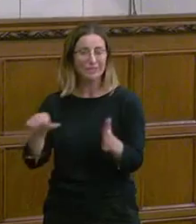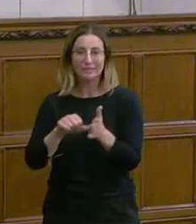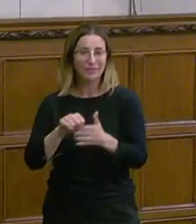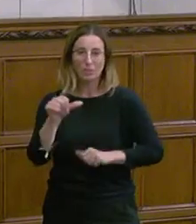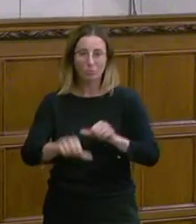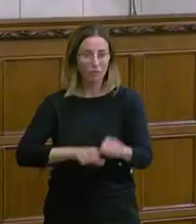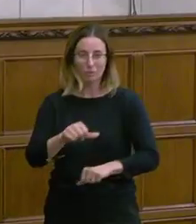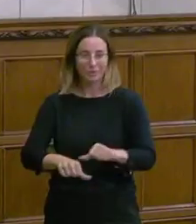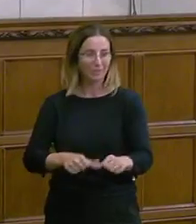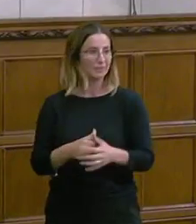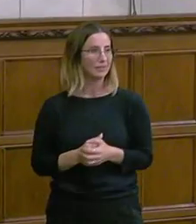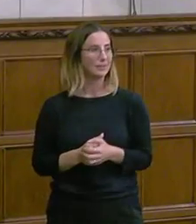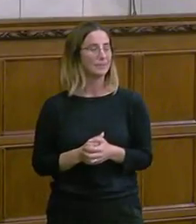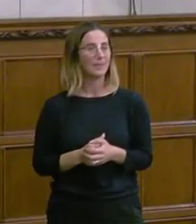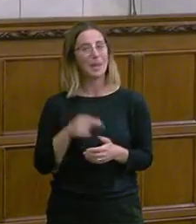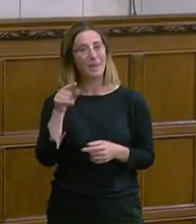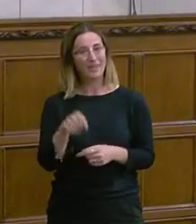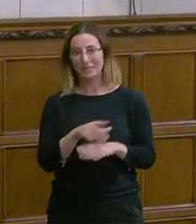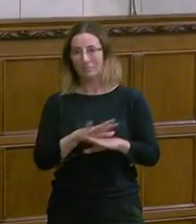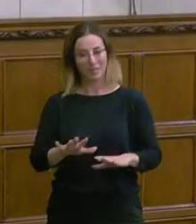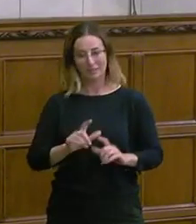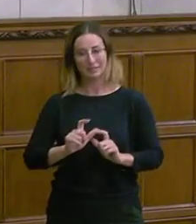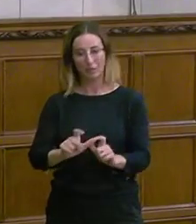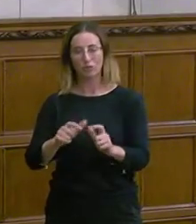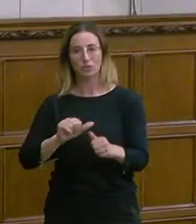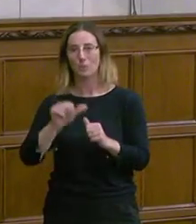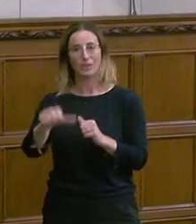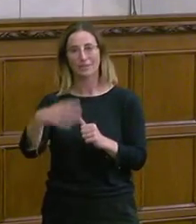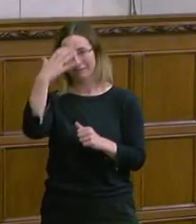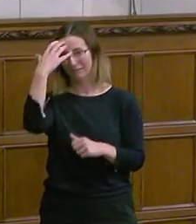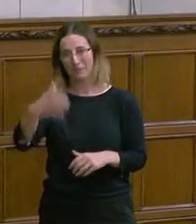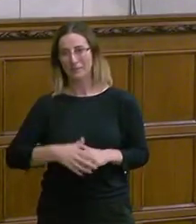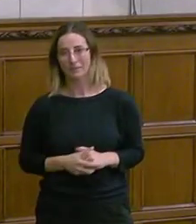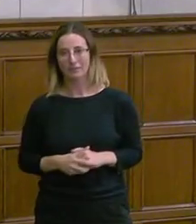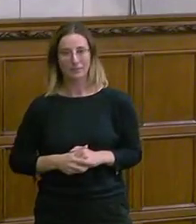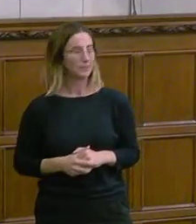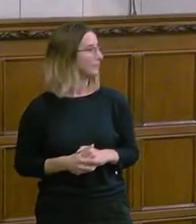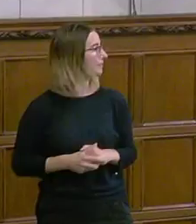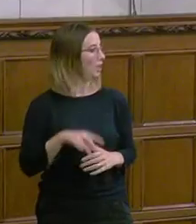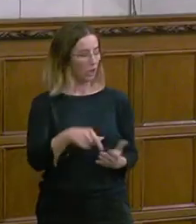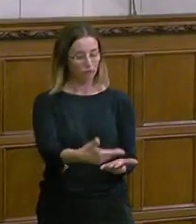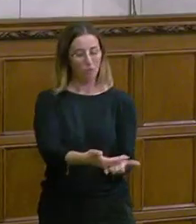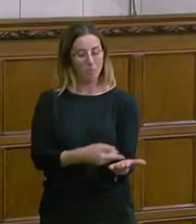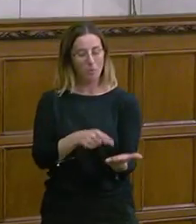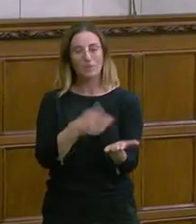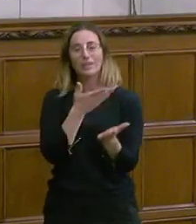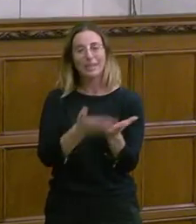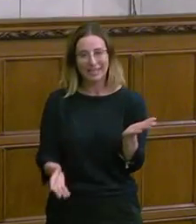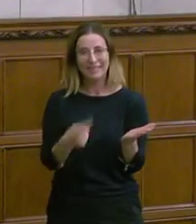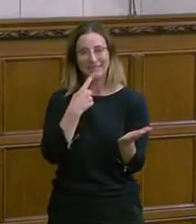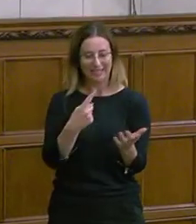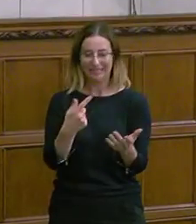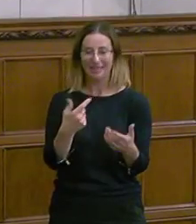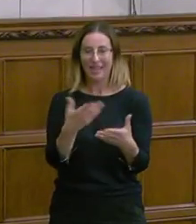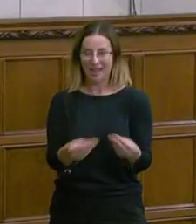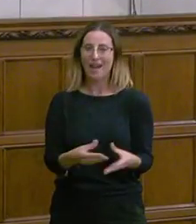on into what this government quite rightly have done, is moved it into provision into 25. and the report clearly does show that there are anomalies and issues